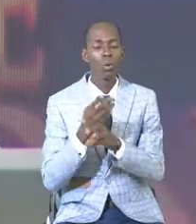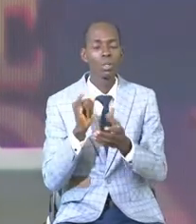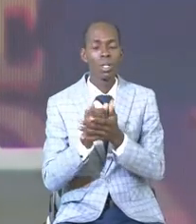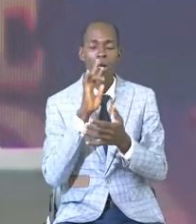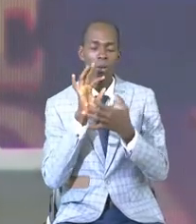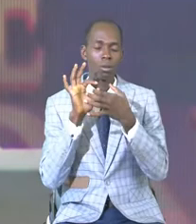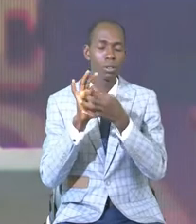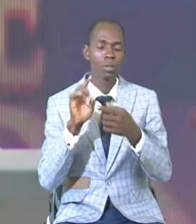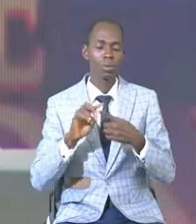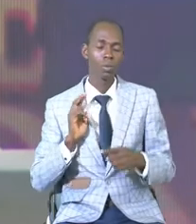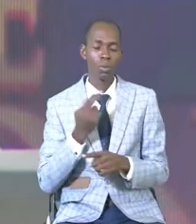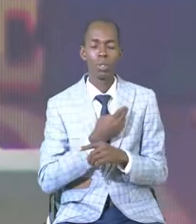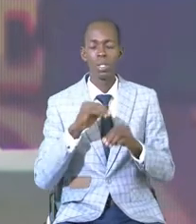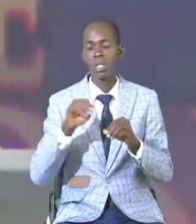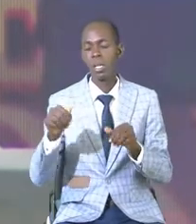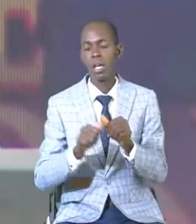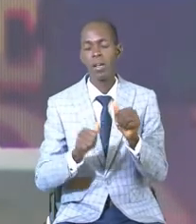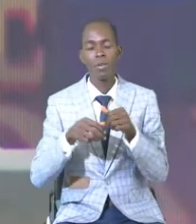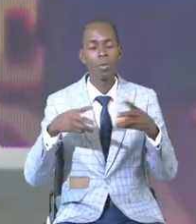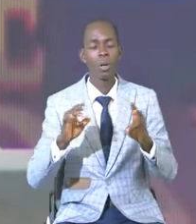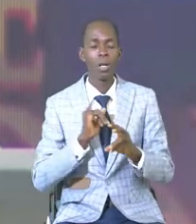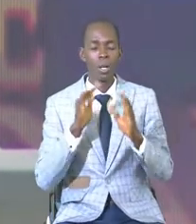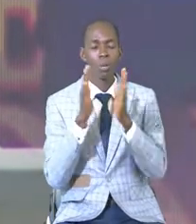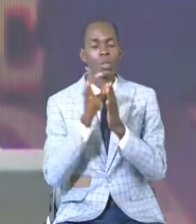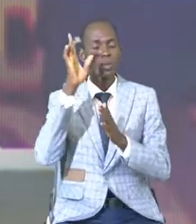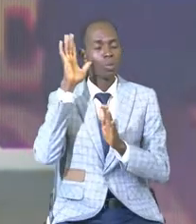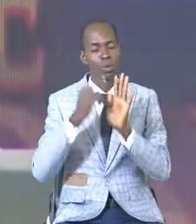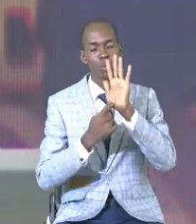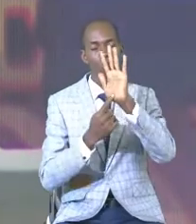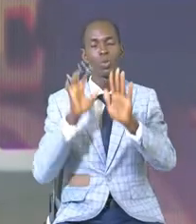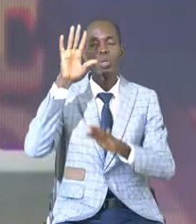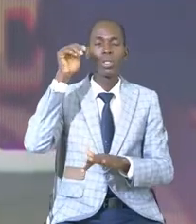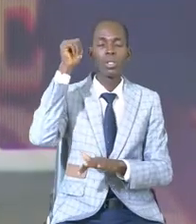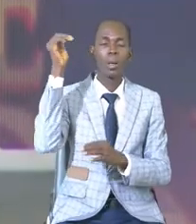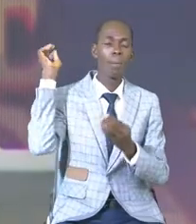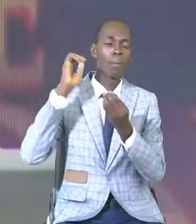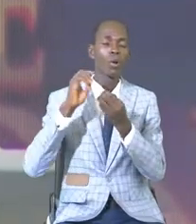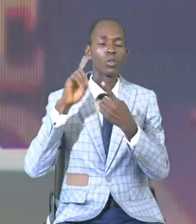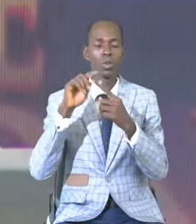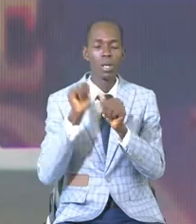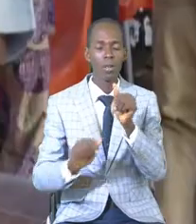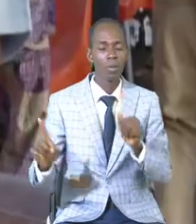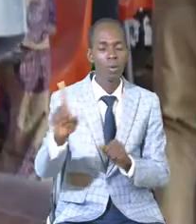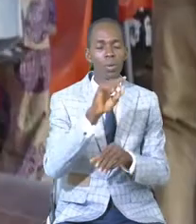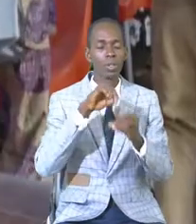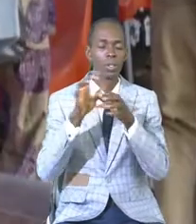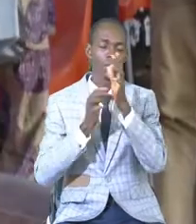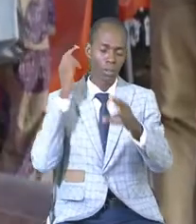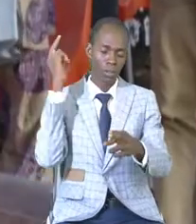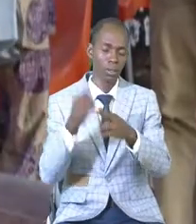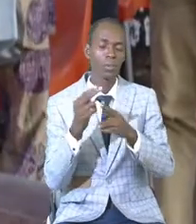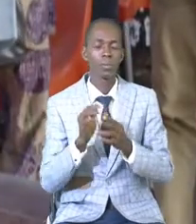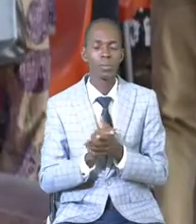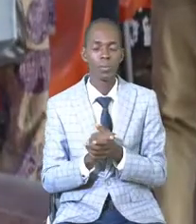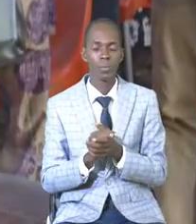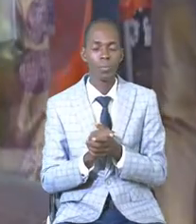way. Lord, I pray you reveal yourself more to everyone in Jesus' name.